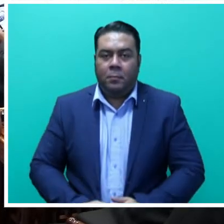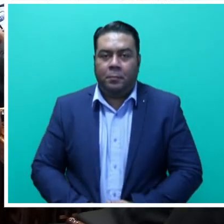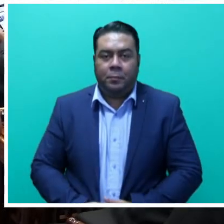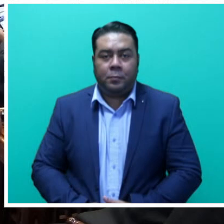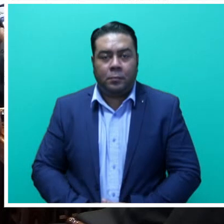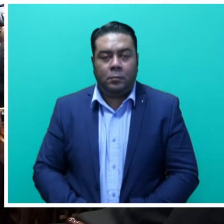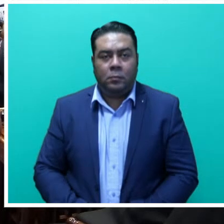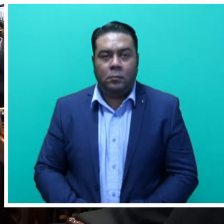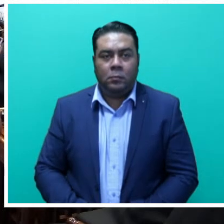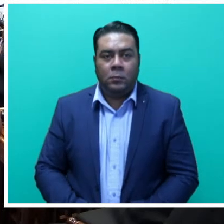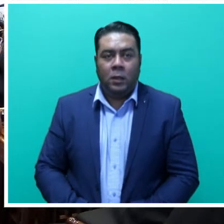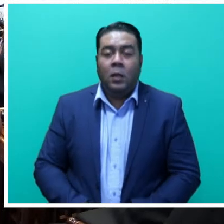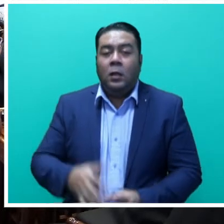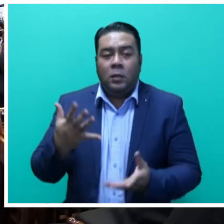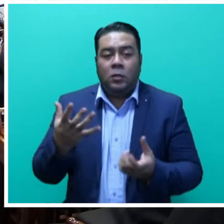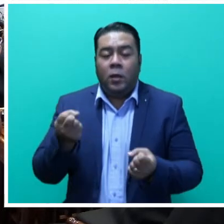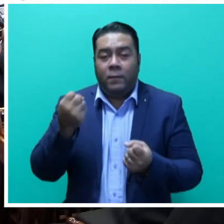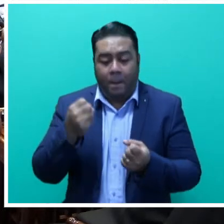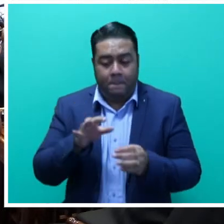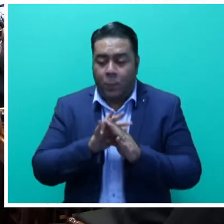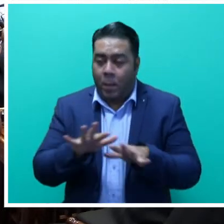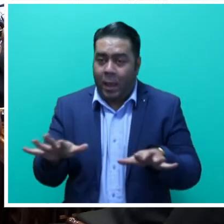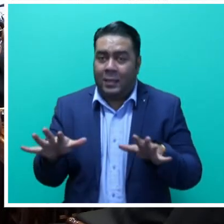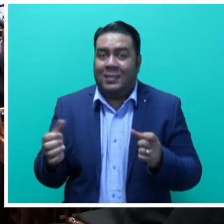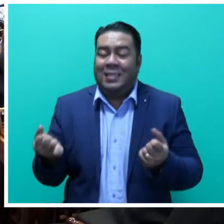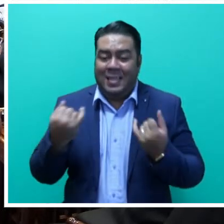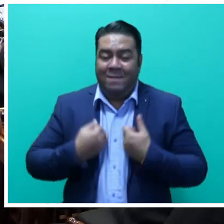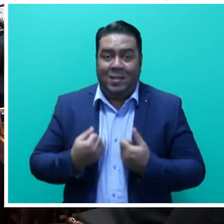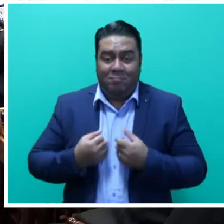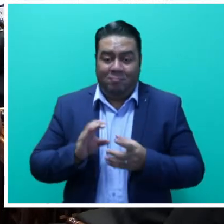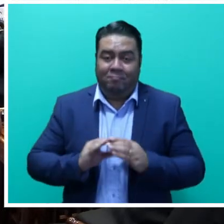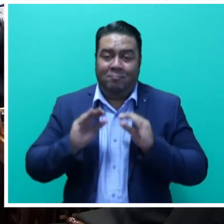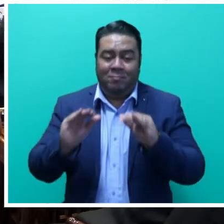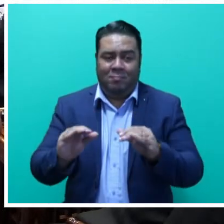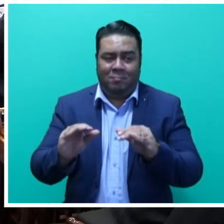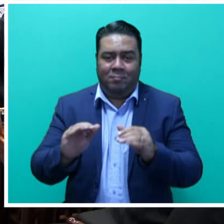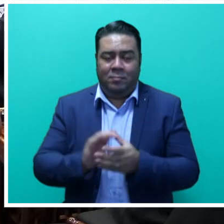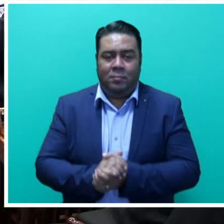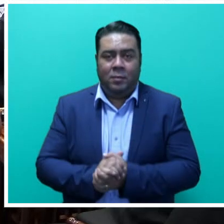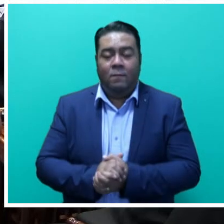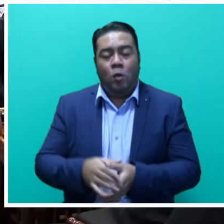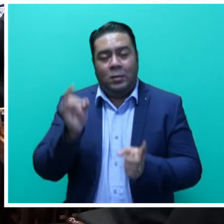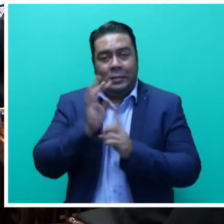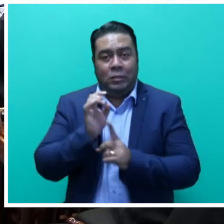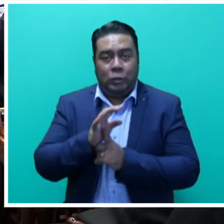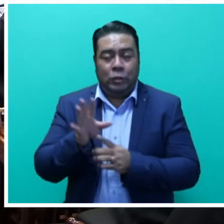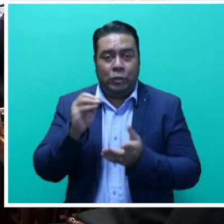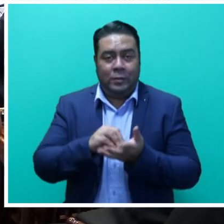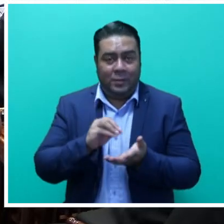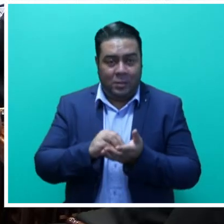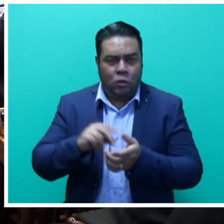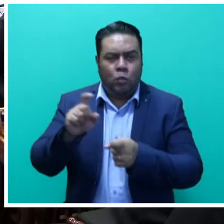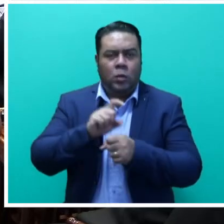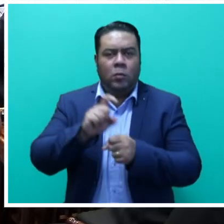program is to mobilize investments in resilient infrastructure and essential services, create a